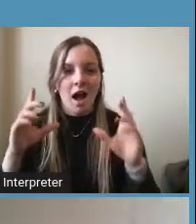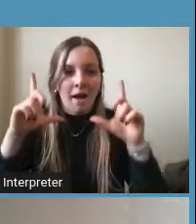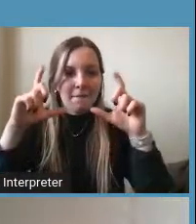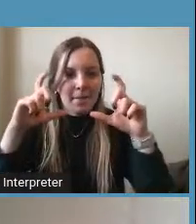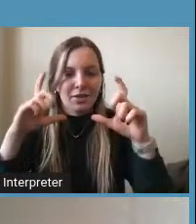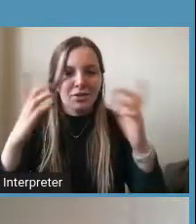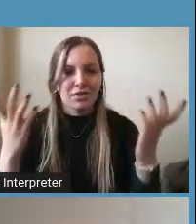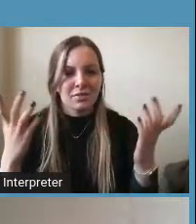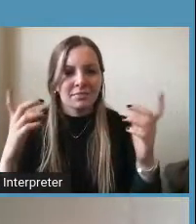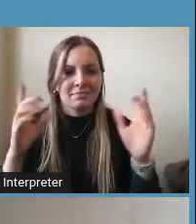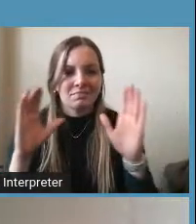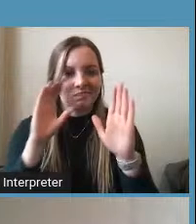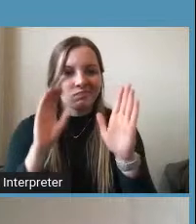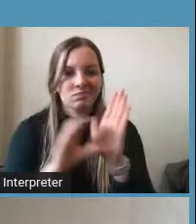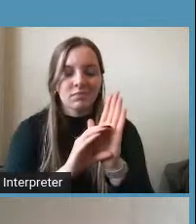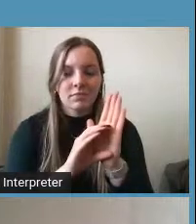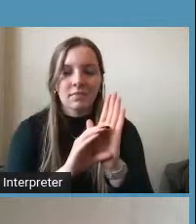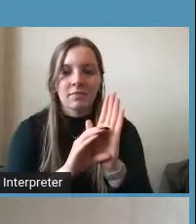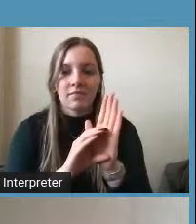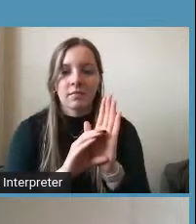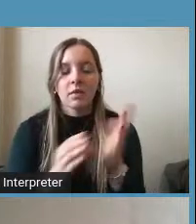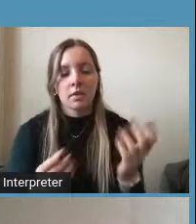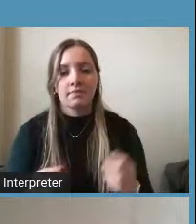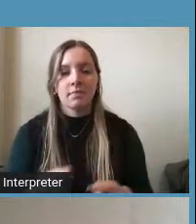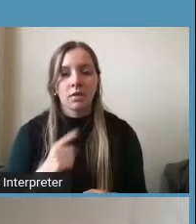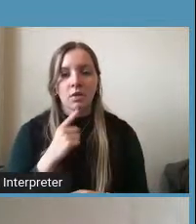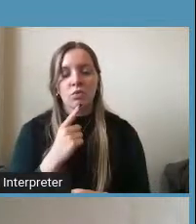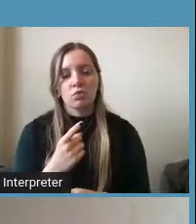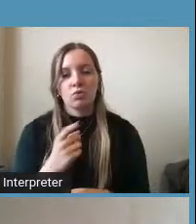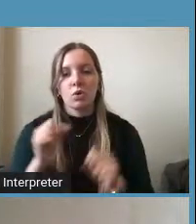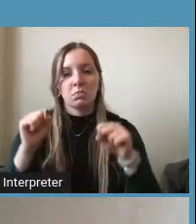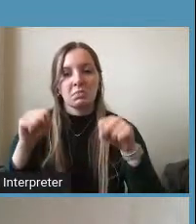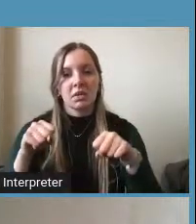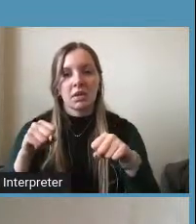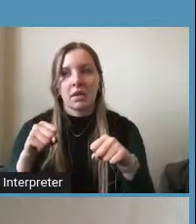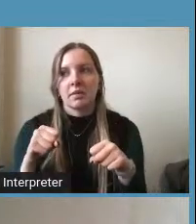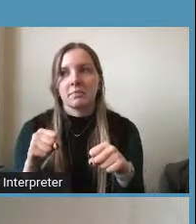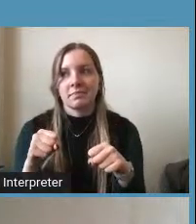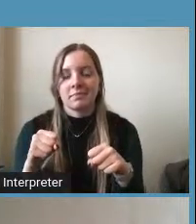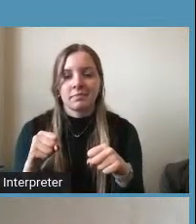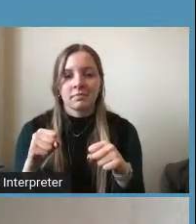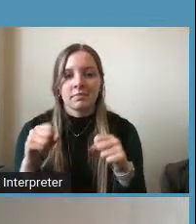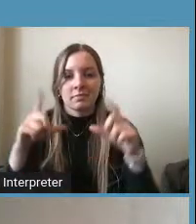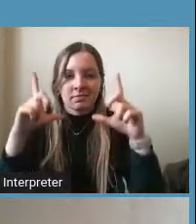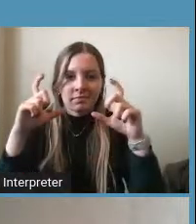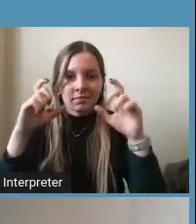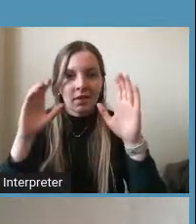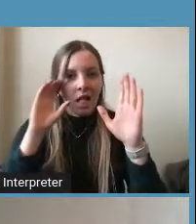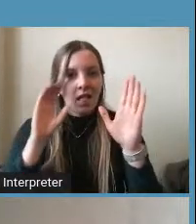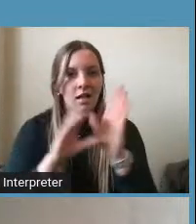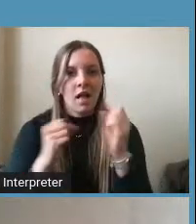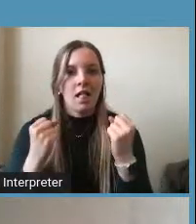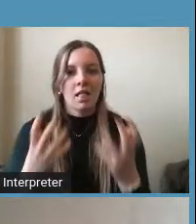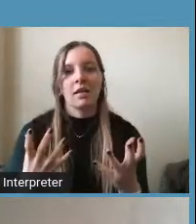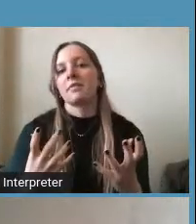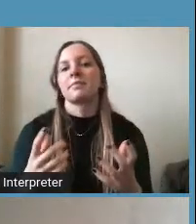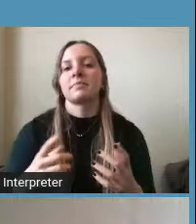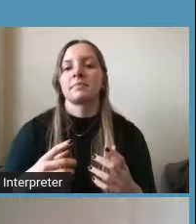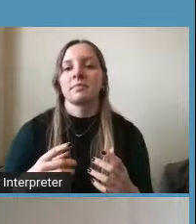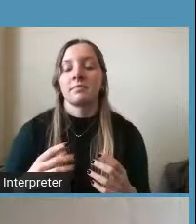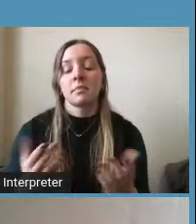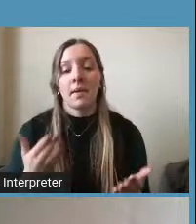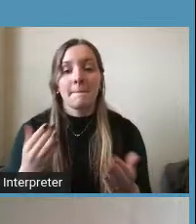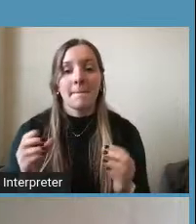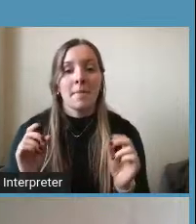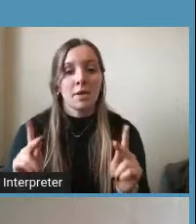can get something that looks good. And maybe that's okay, depending on what your purpose is. But if you do